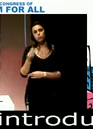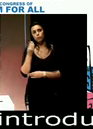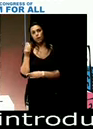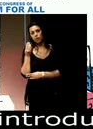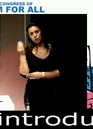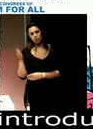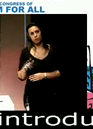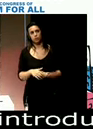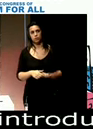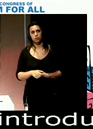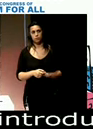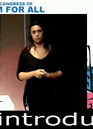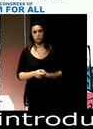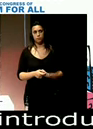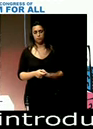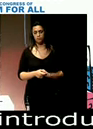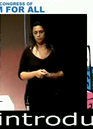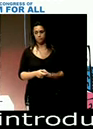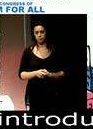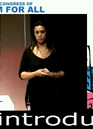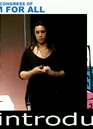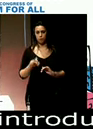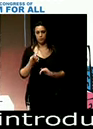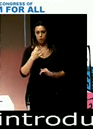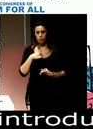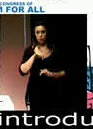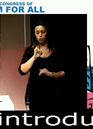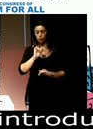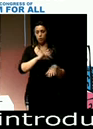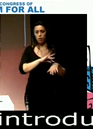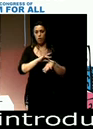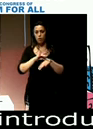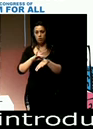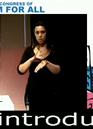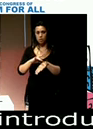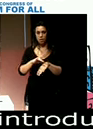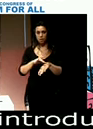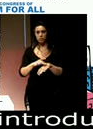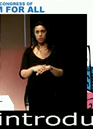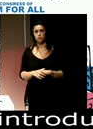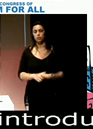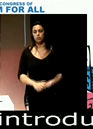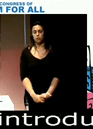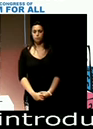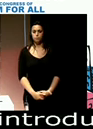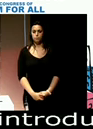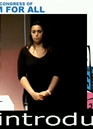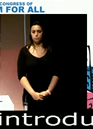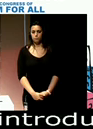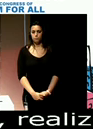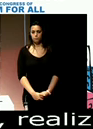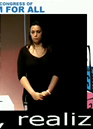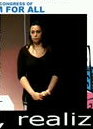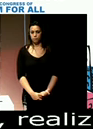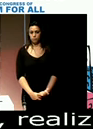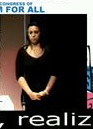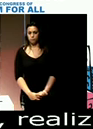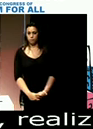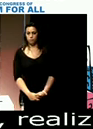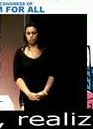Our working tools are V4A Inside. V4A Inside represents a technological